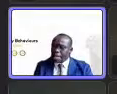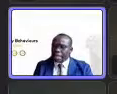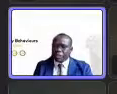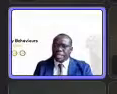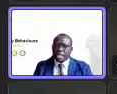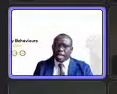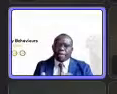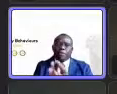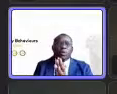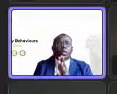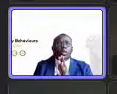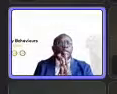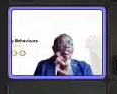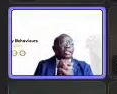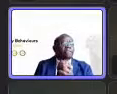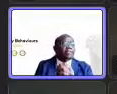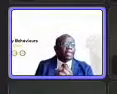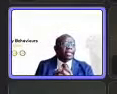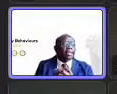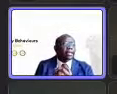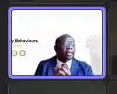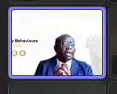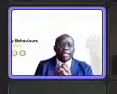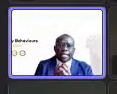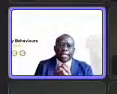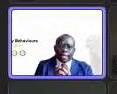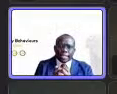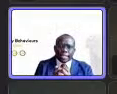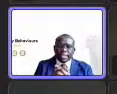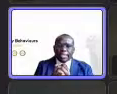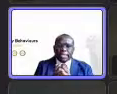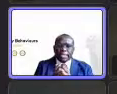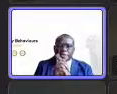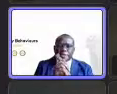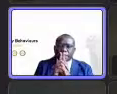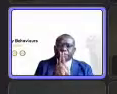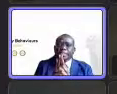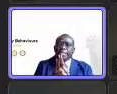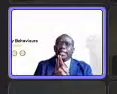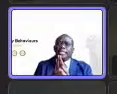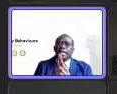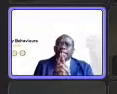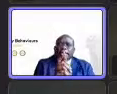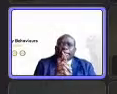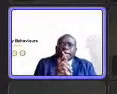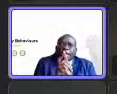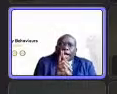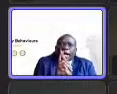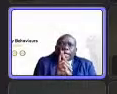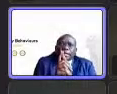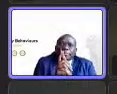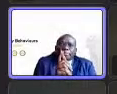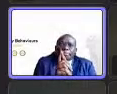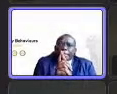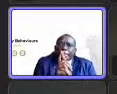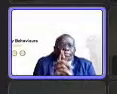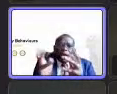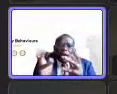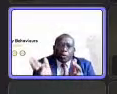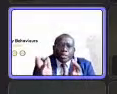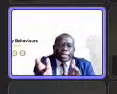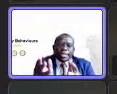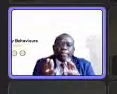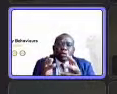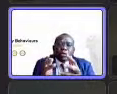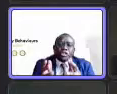particular address. And therefore, safety and standards, or safety standards are,